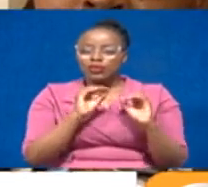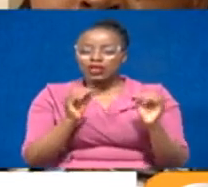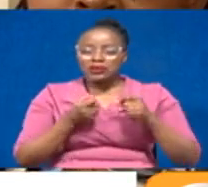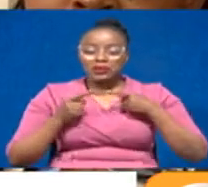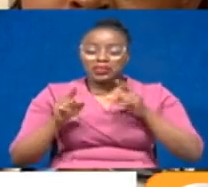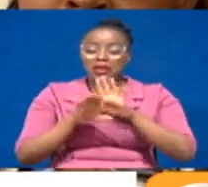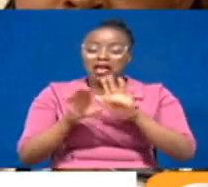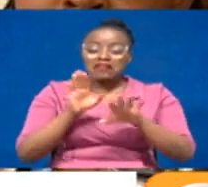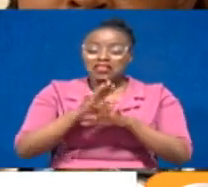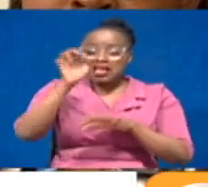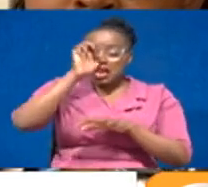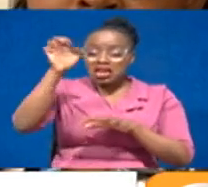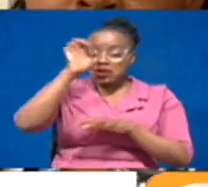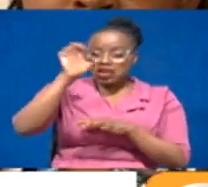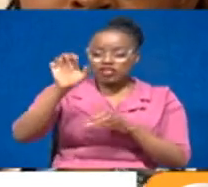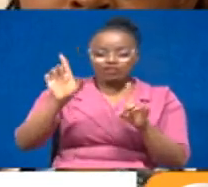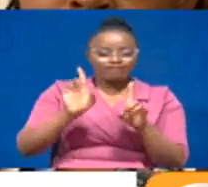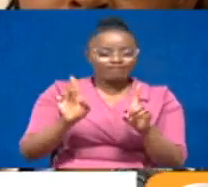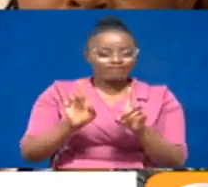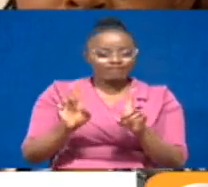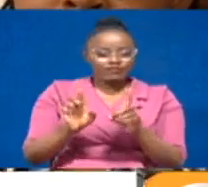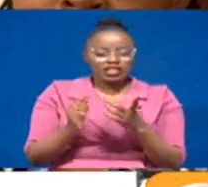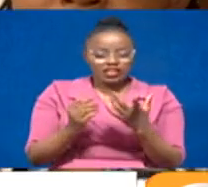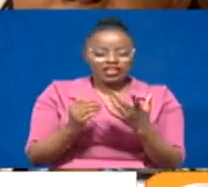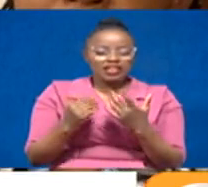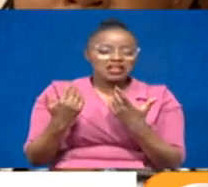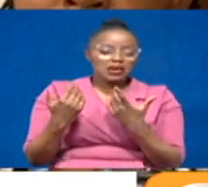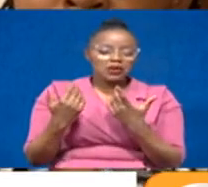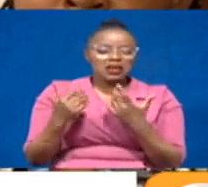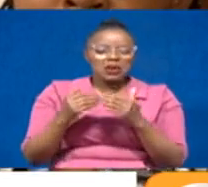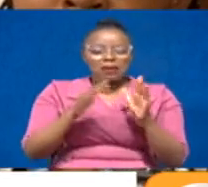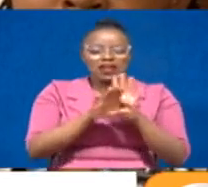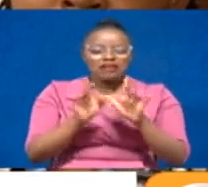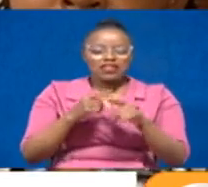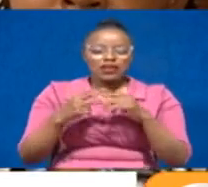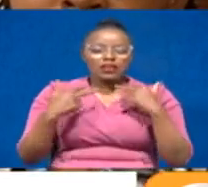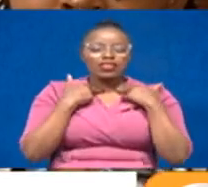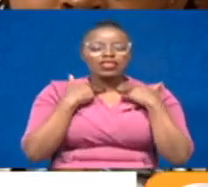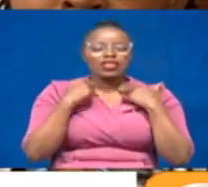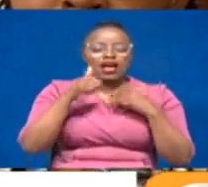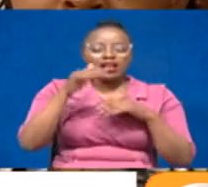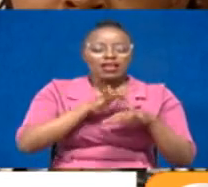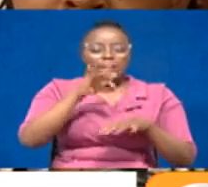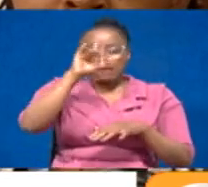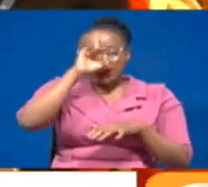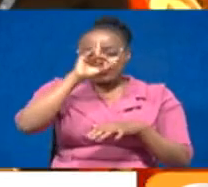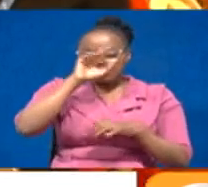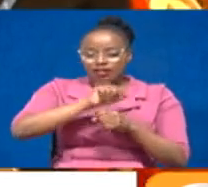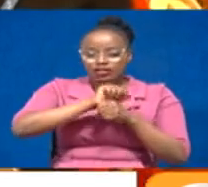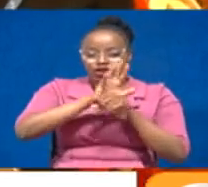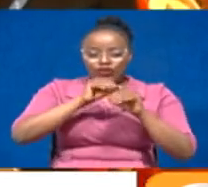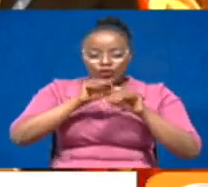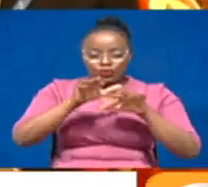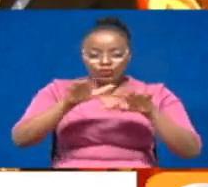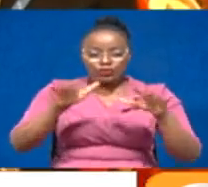throw everything to the wind and open up everything, and then we are struck with another serious wave.